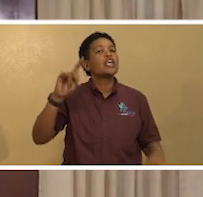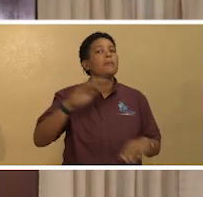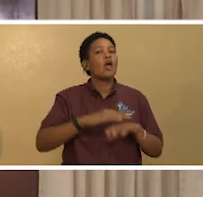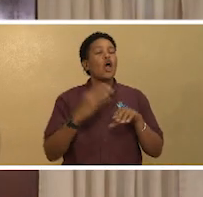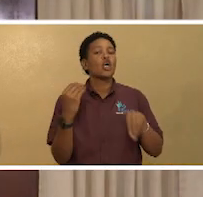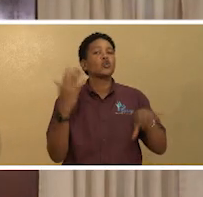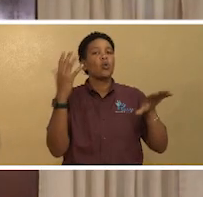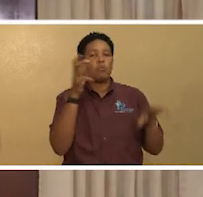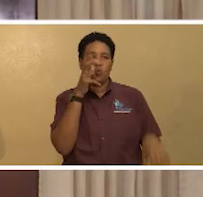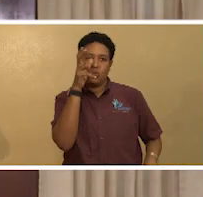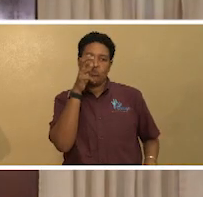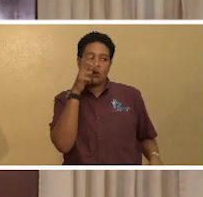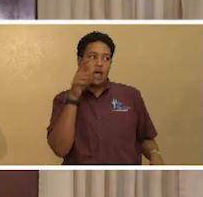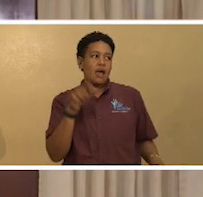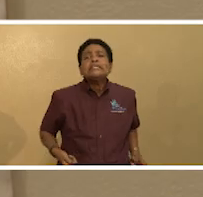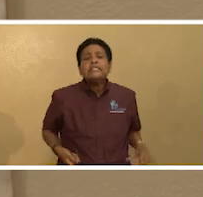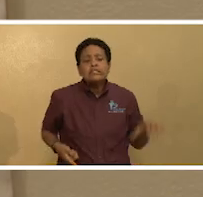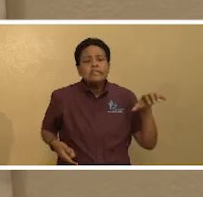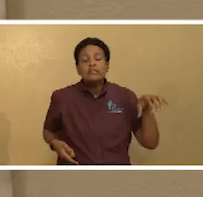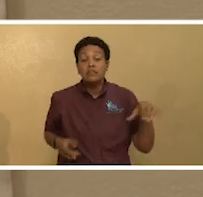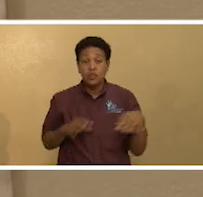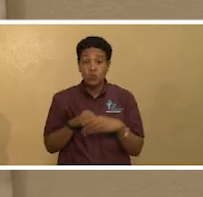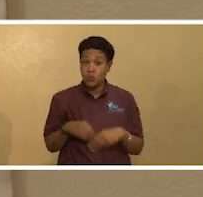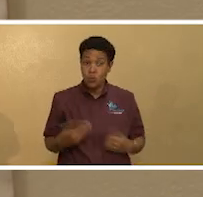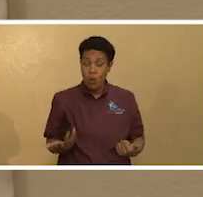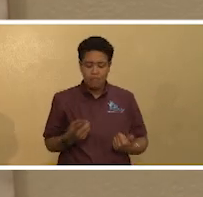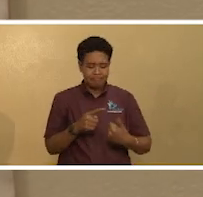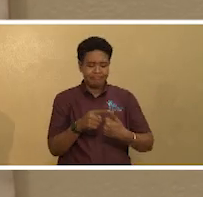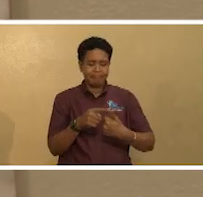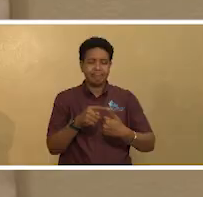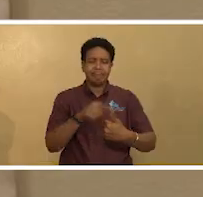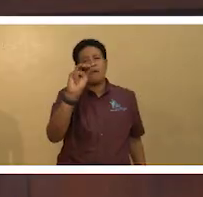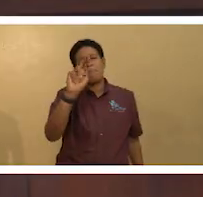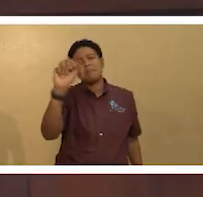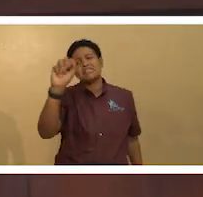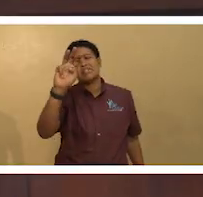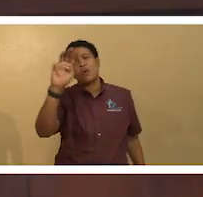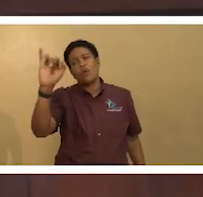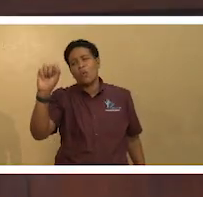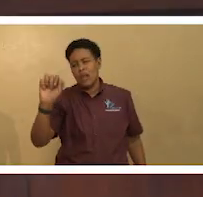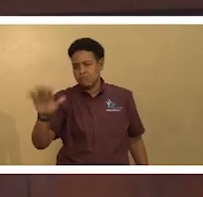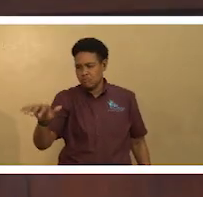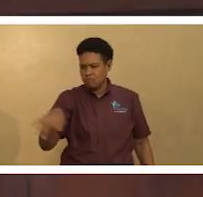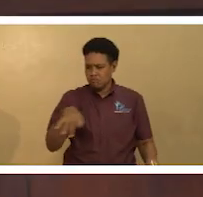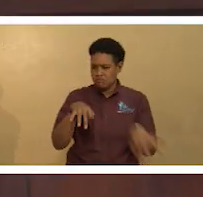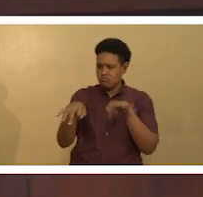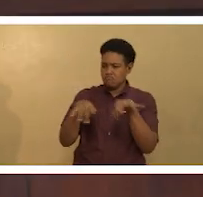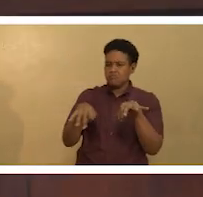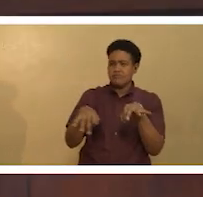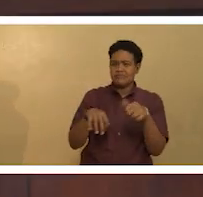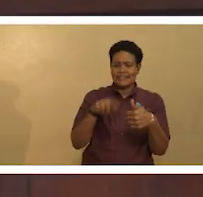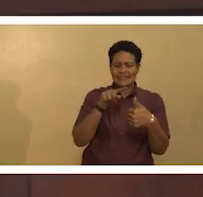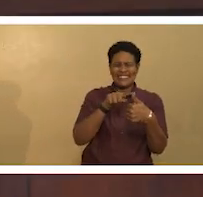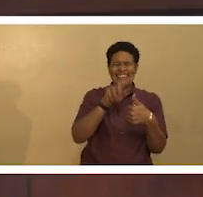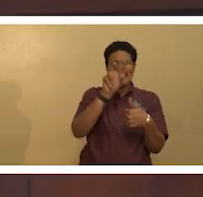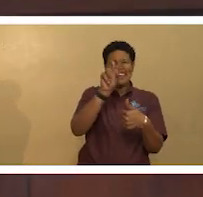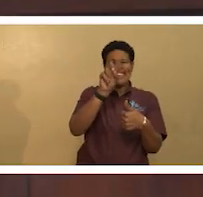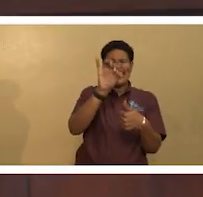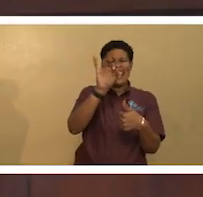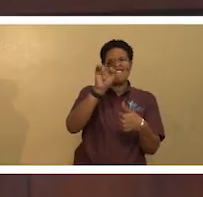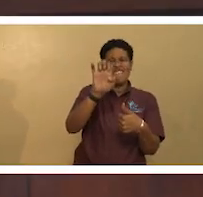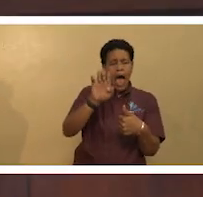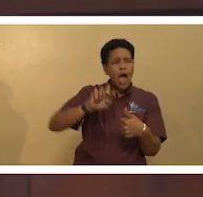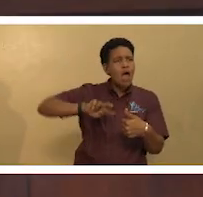Minister Delroy Chuck, who chairs the Joint Select Committee of Parliament dealing with the bill, was speaking at the first of 6 virtual town hall meetings